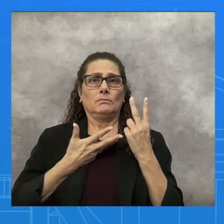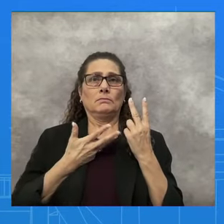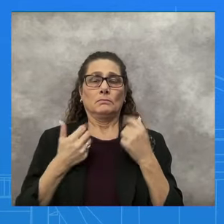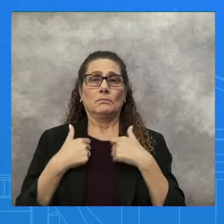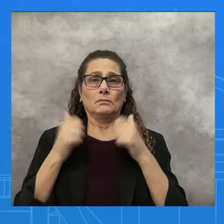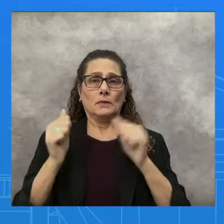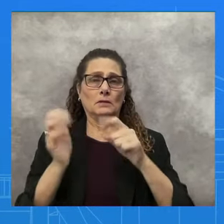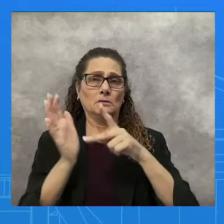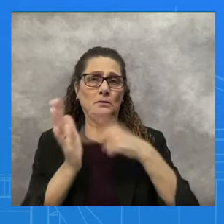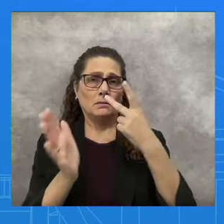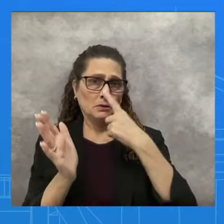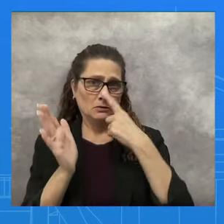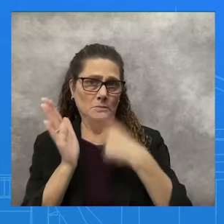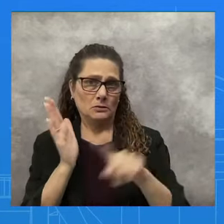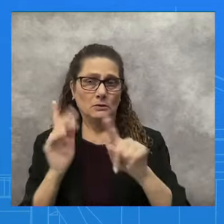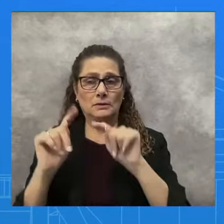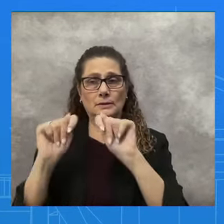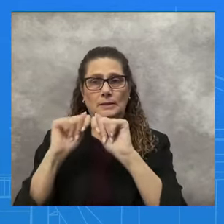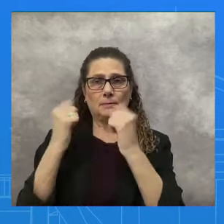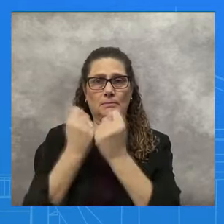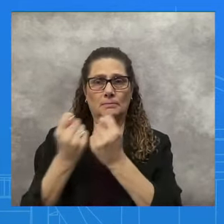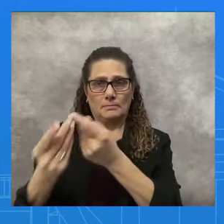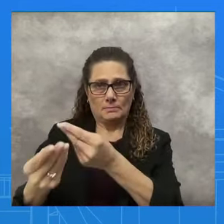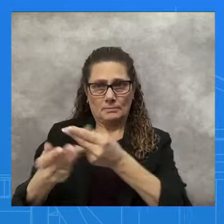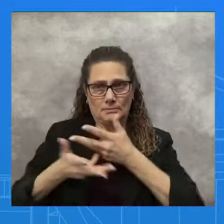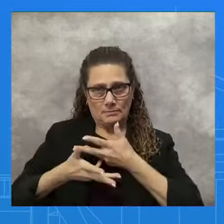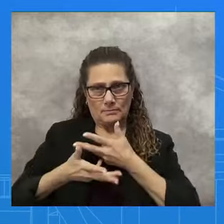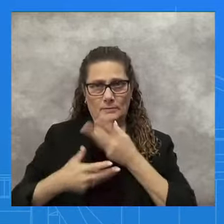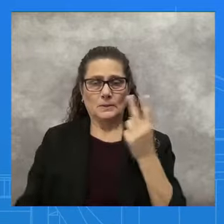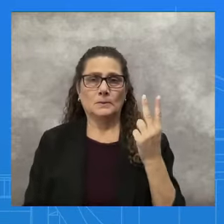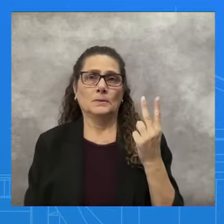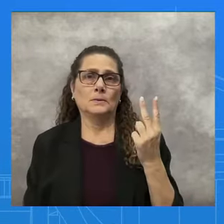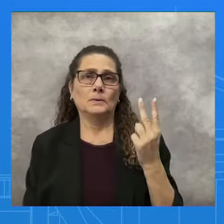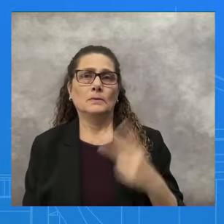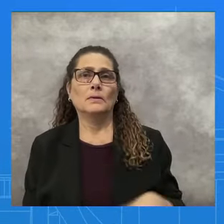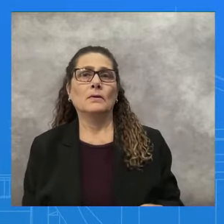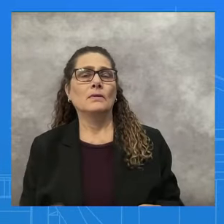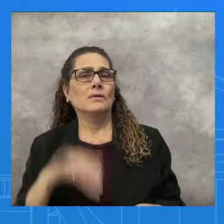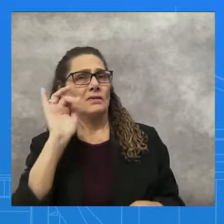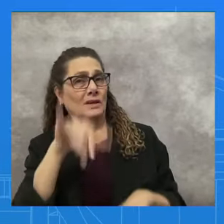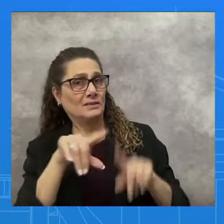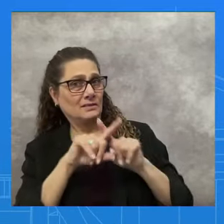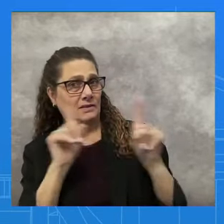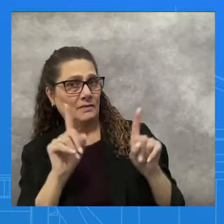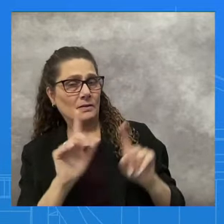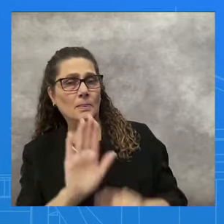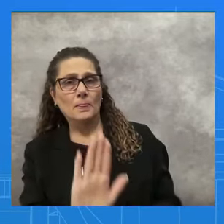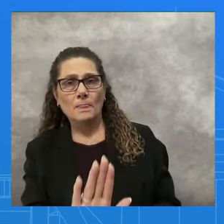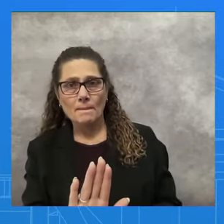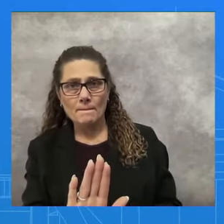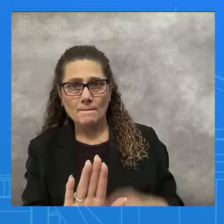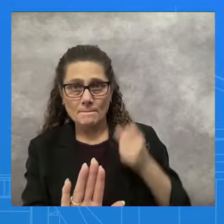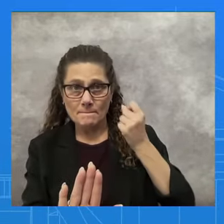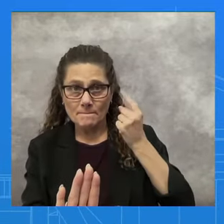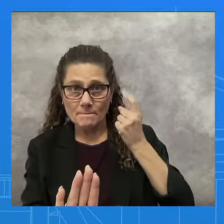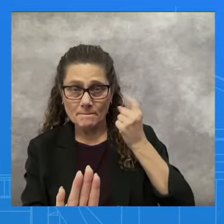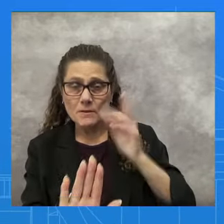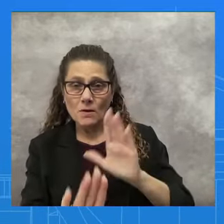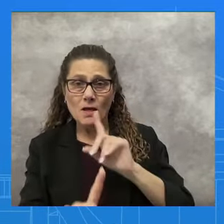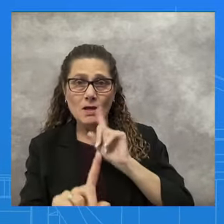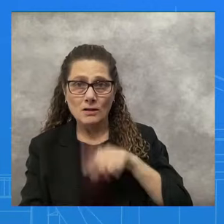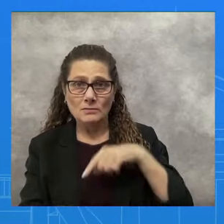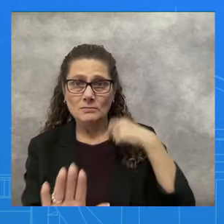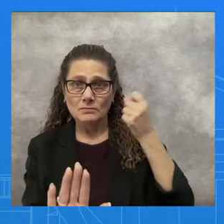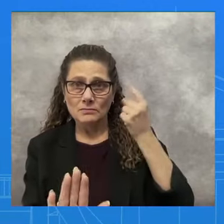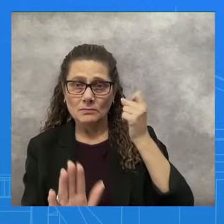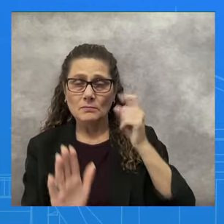from the team. Okay. Yeah. That's a different... Totally understand it. Totally understand, and I'm happy to make sure to clarify that for all of you.